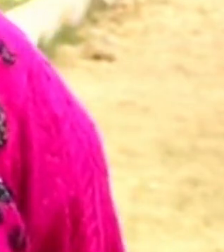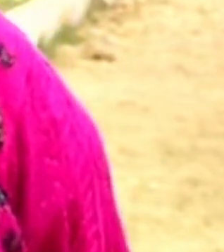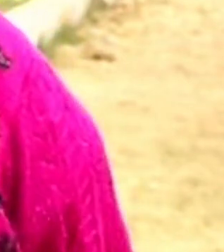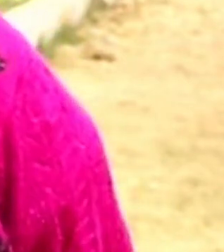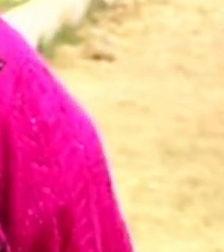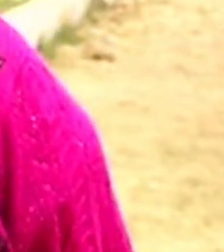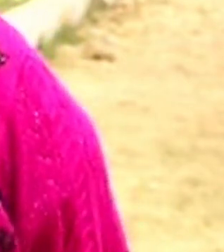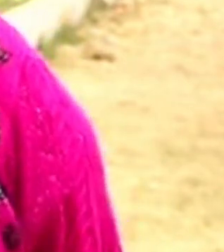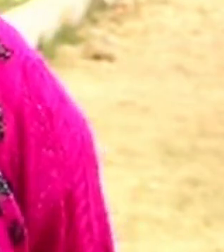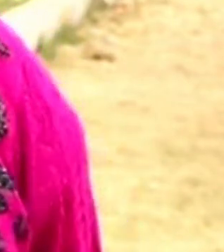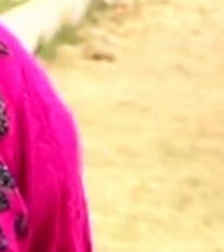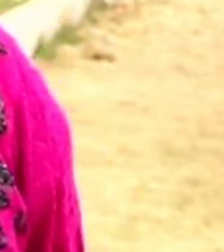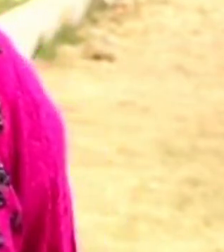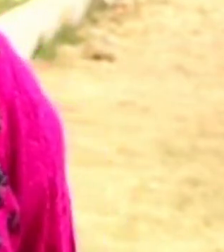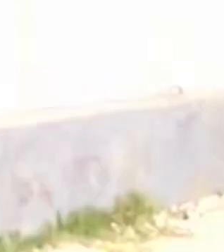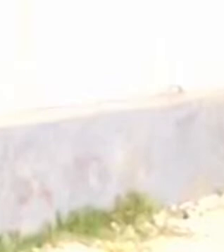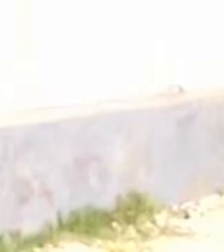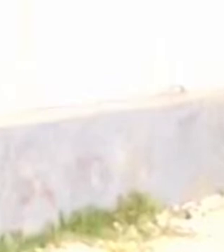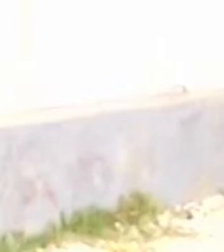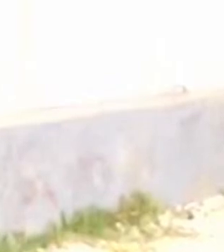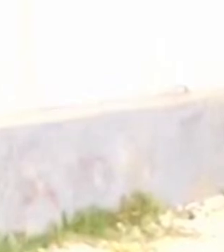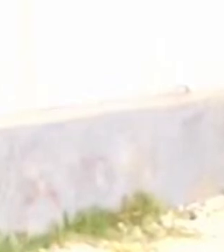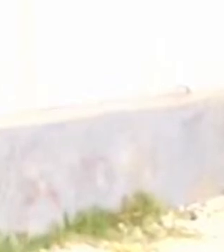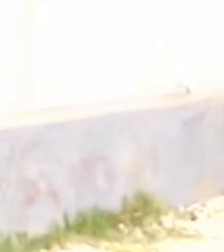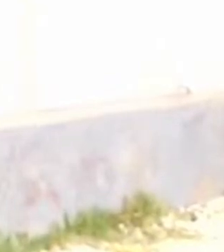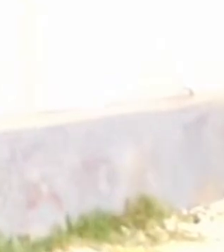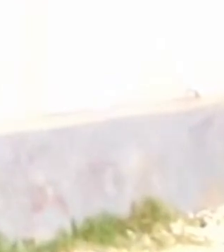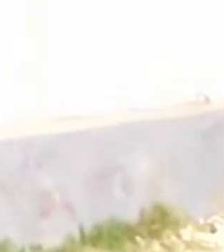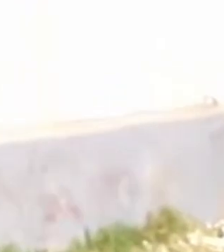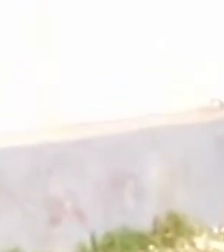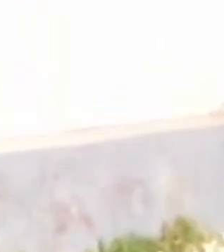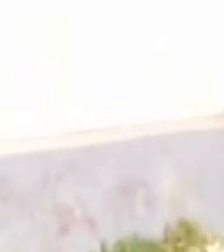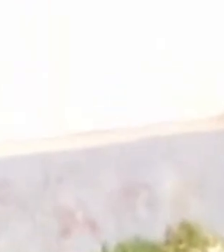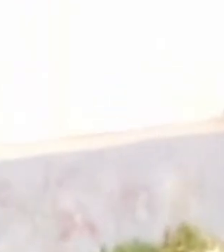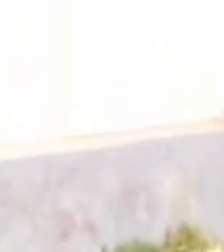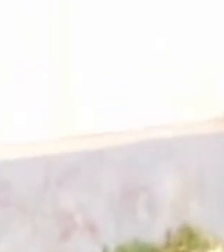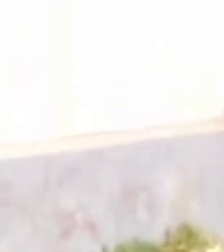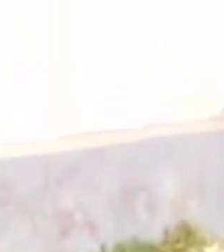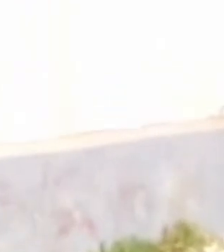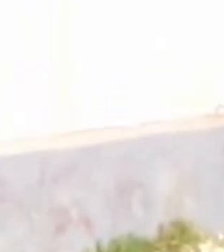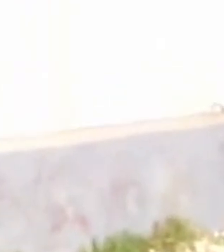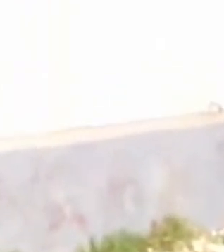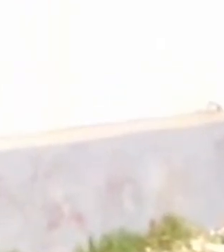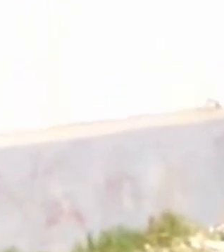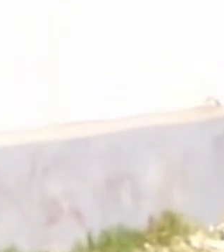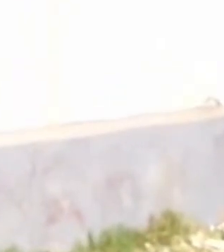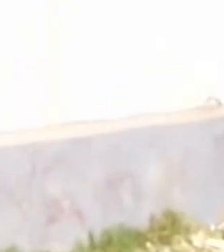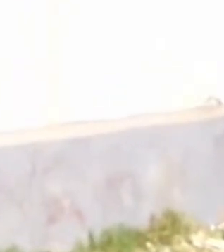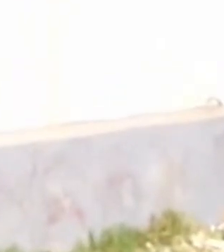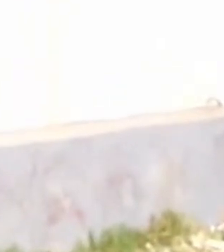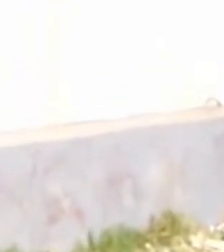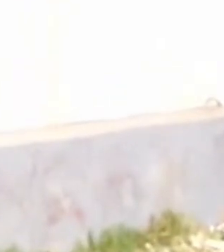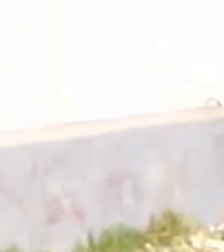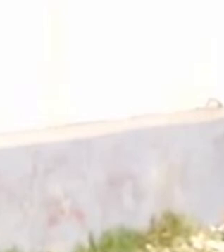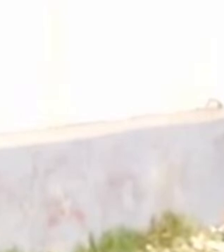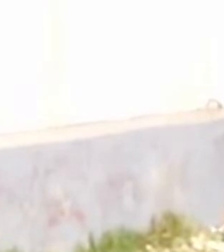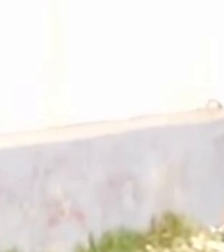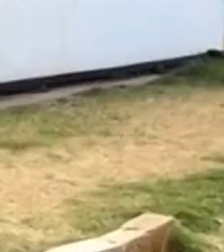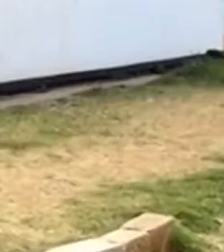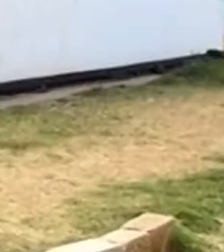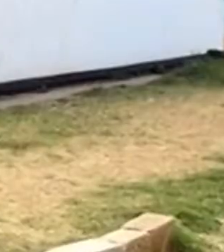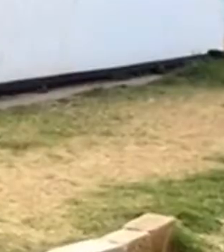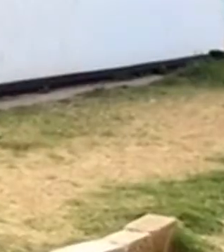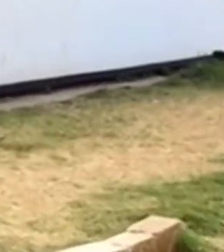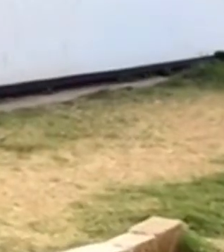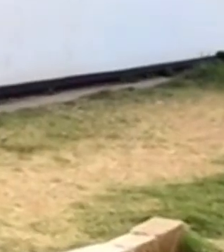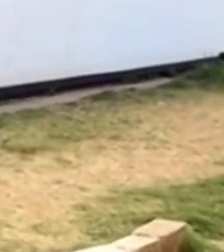pantu community yala chita benefit. Ms. Susan Pelletti, a nurse at Lilanda Health Post, talks about the benefits of